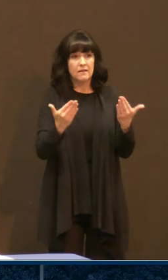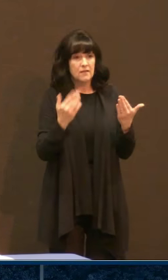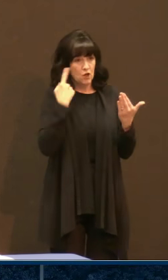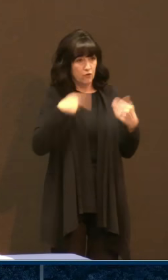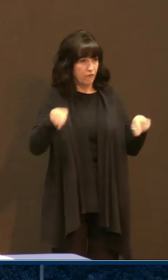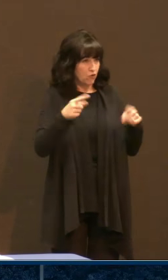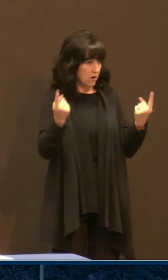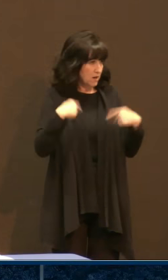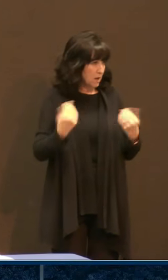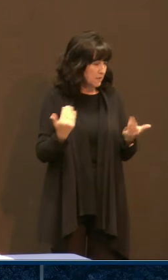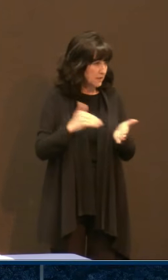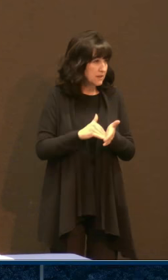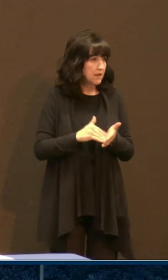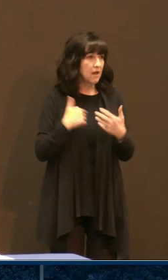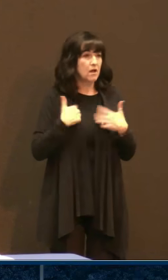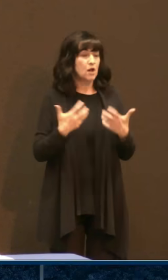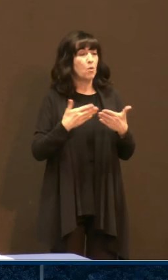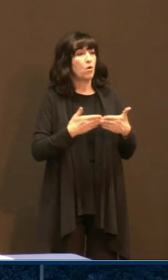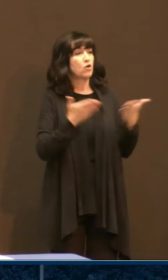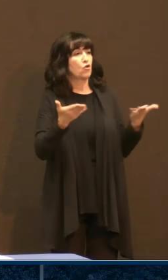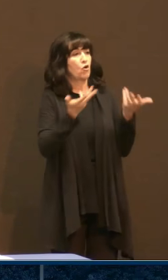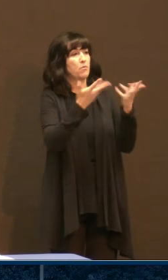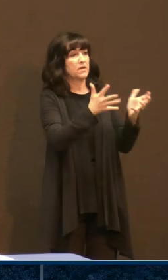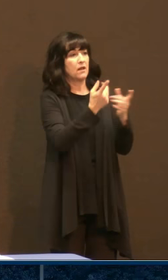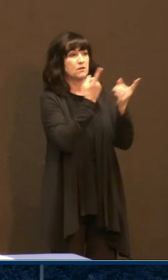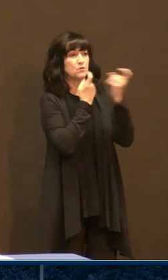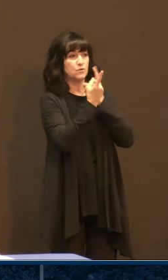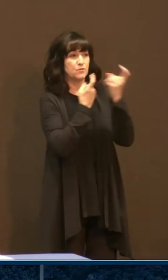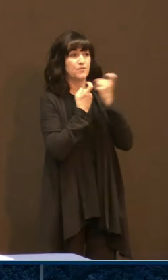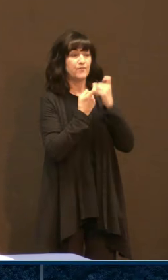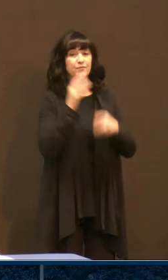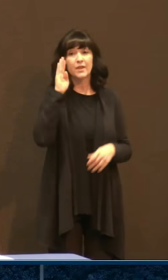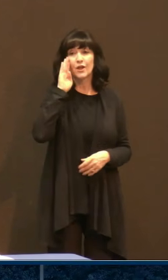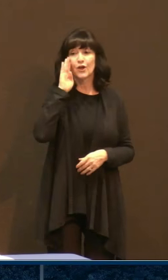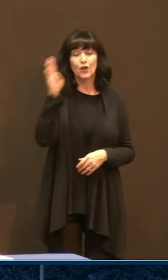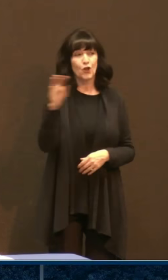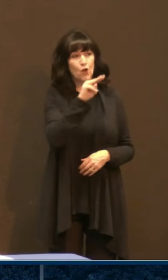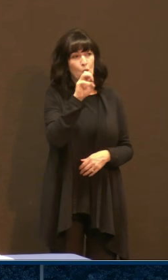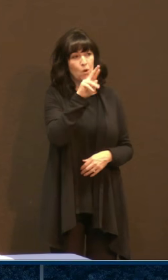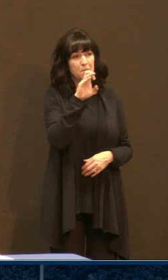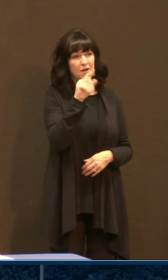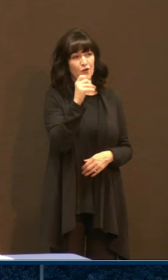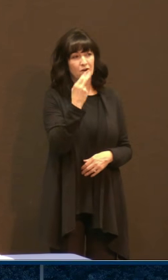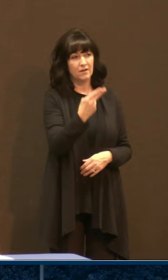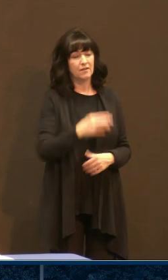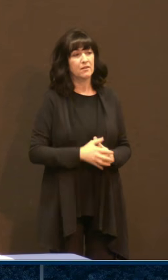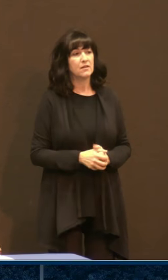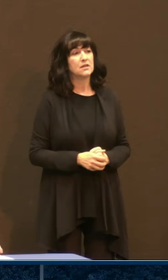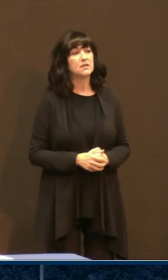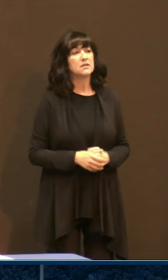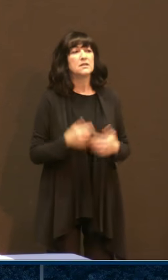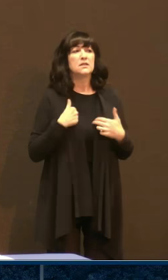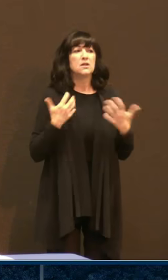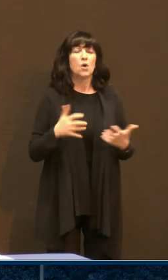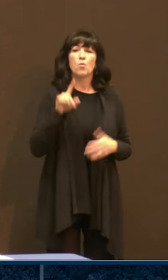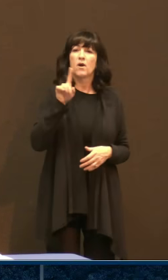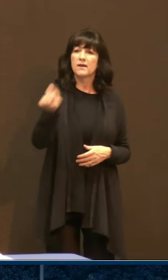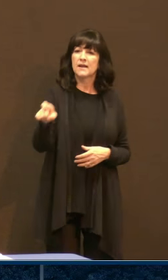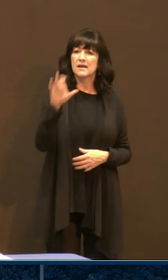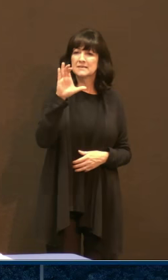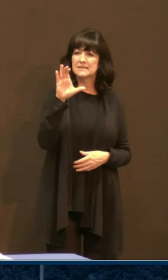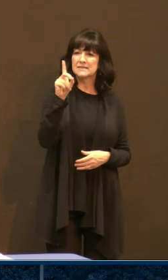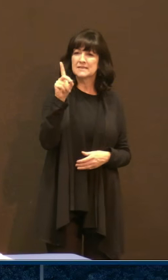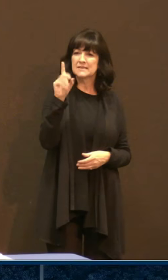again and for your questions. Hello. Hi, Meredith. Hello. I wanted to ask, the CDC